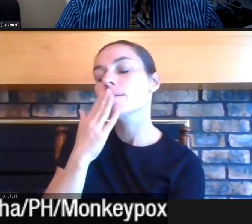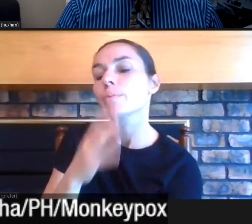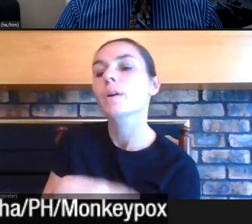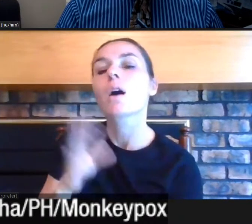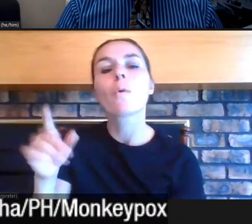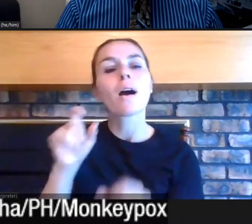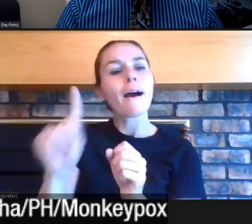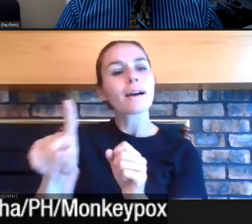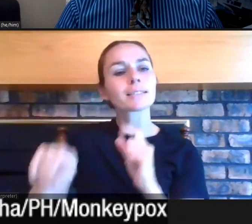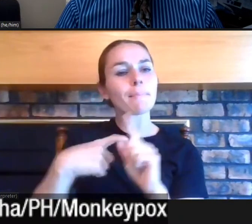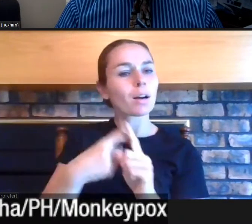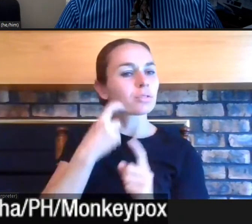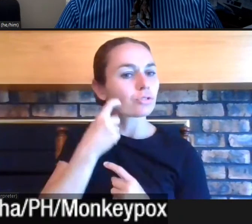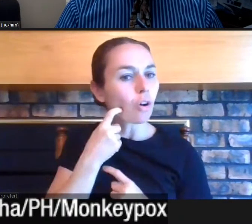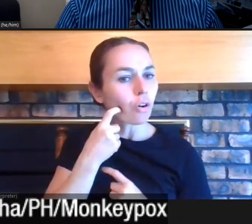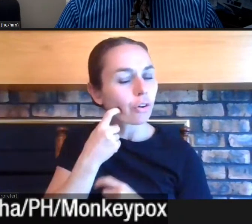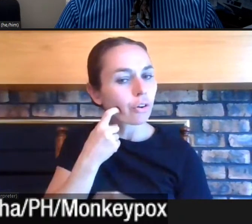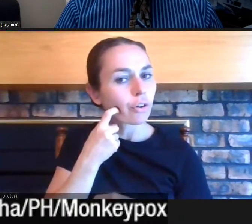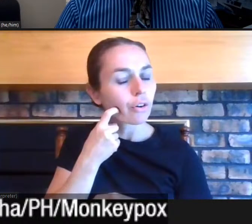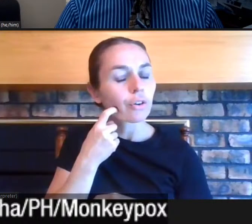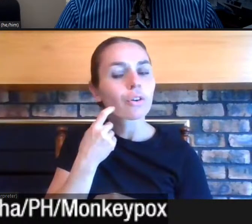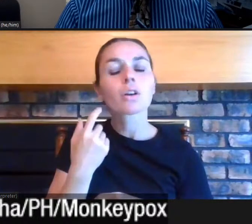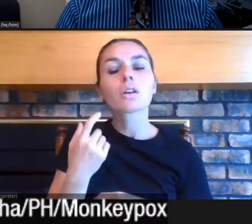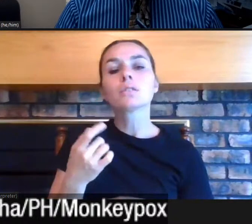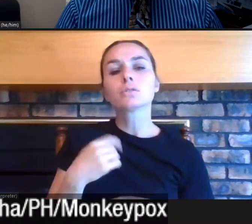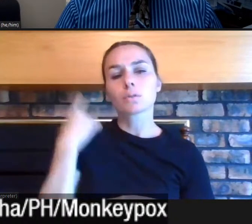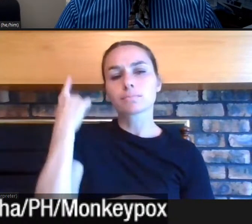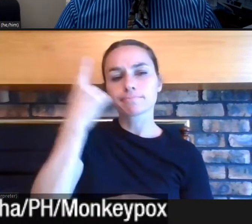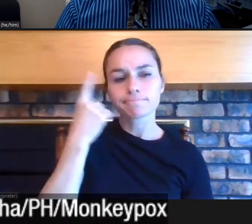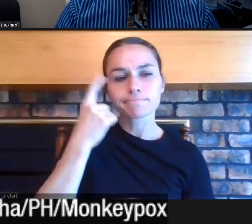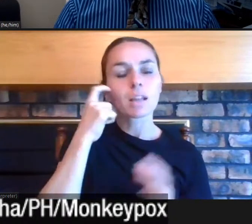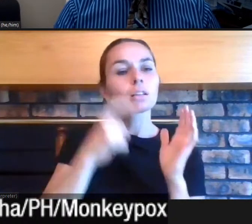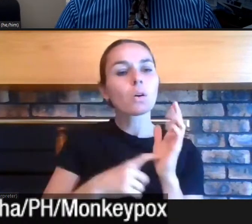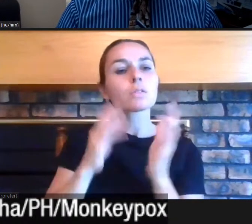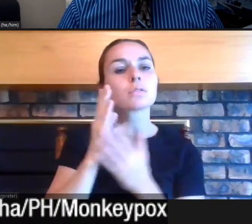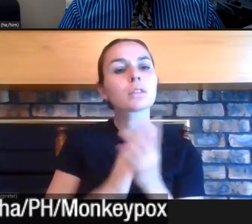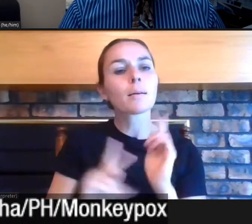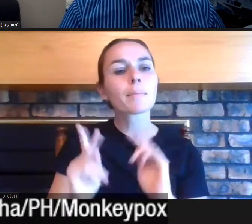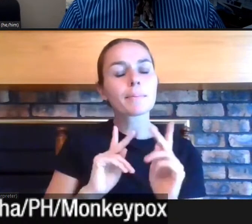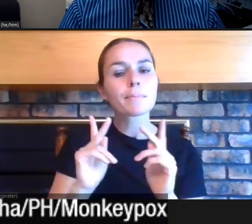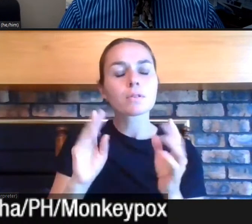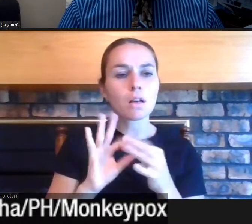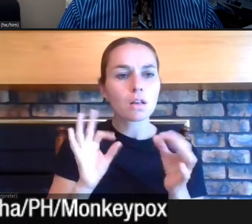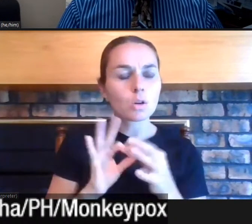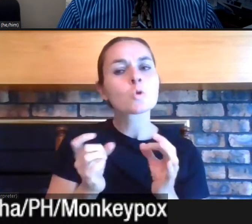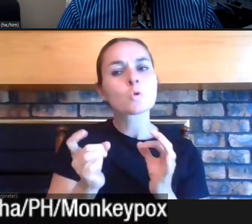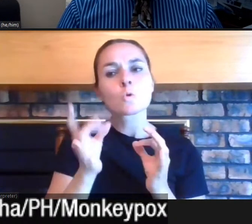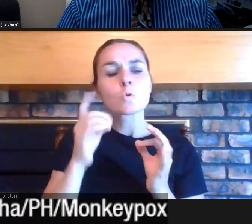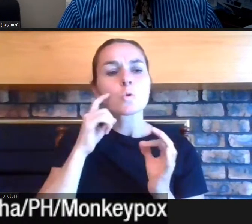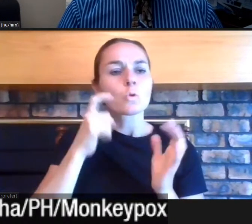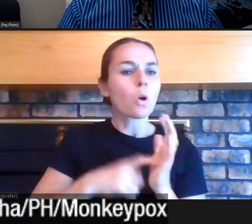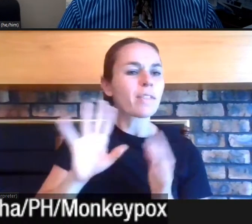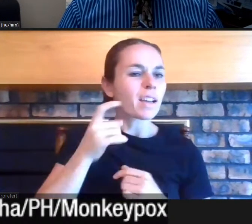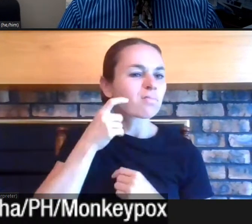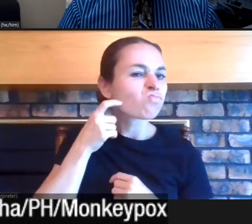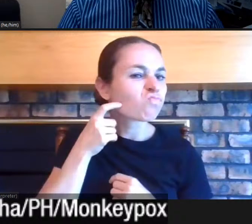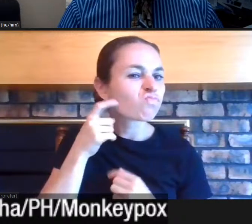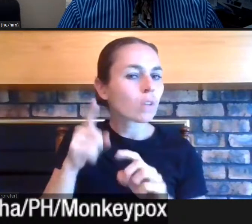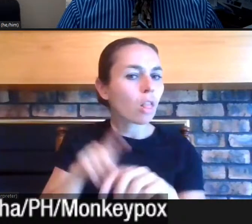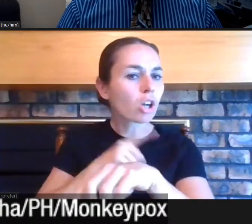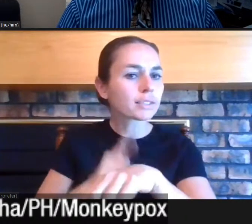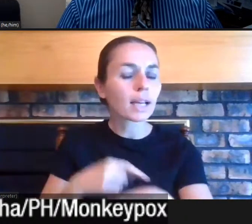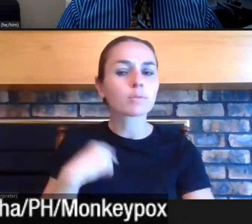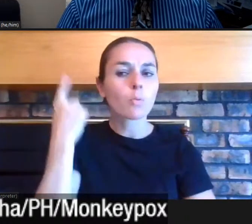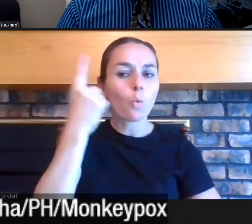scarring. I'm wondering, I've been seeing kind of some stuff about scarring being an issue in the long term. I'm wondering how long